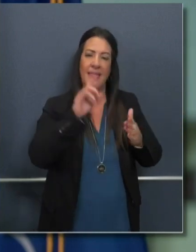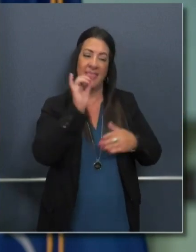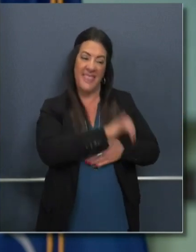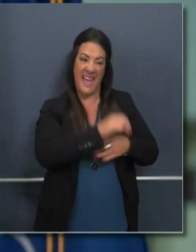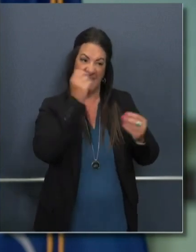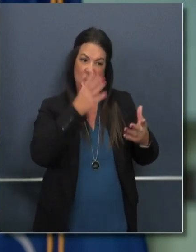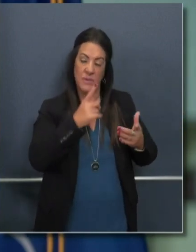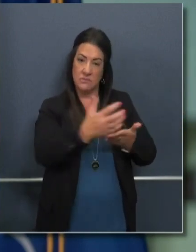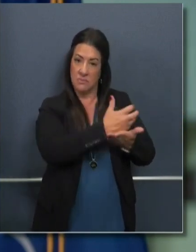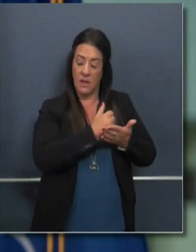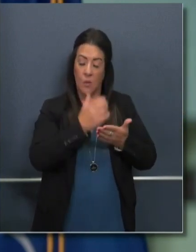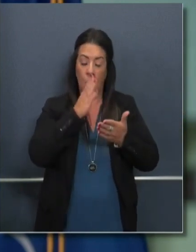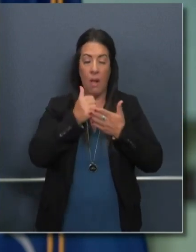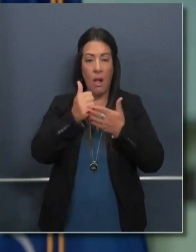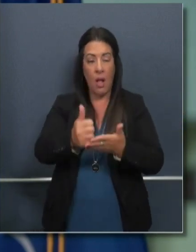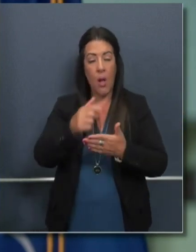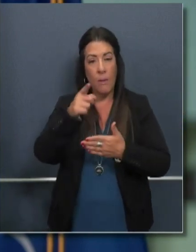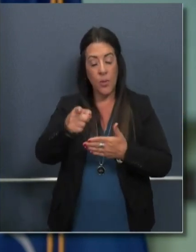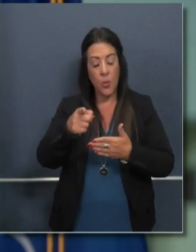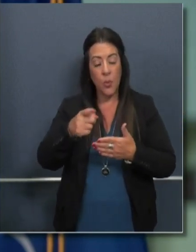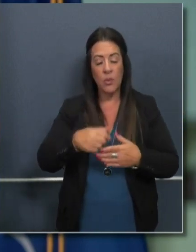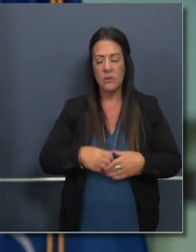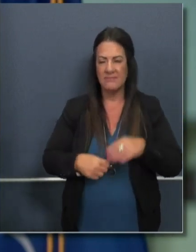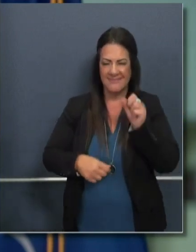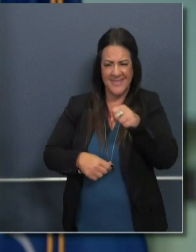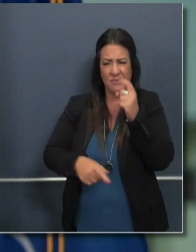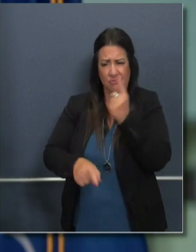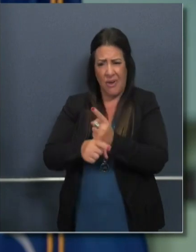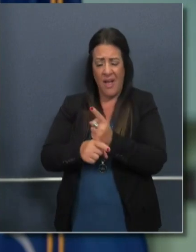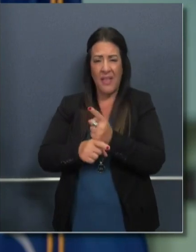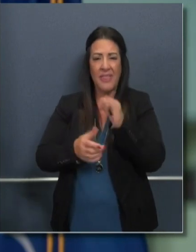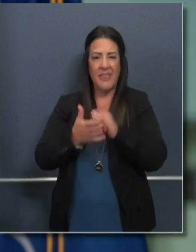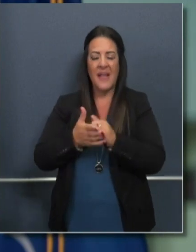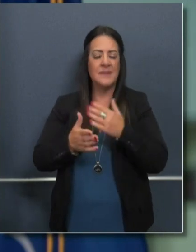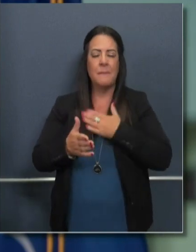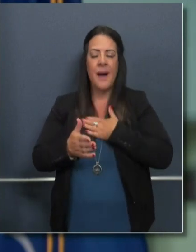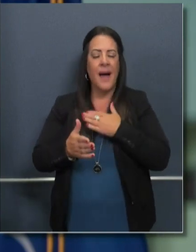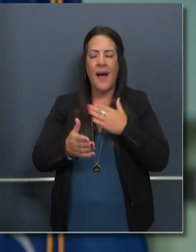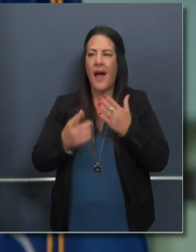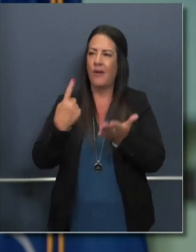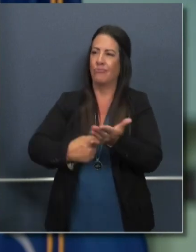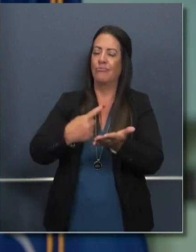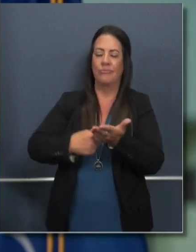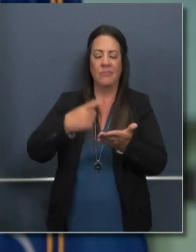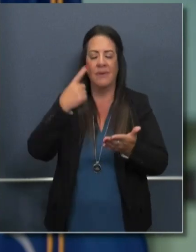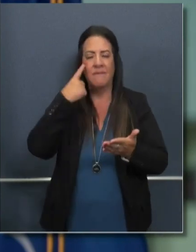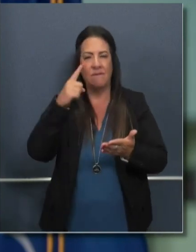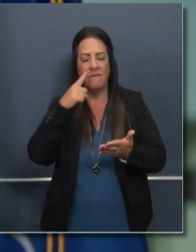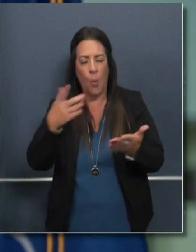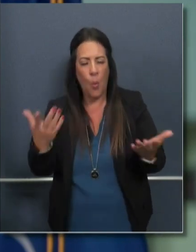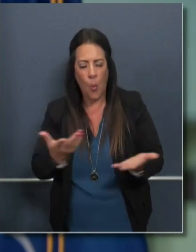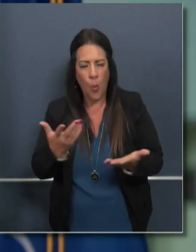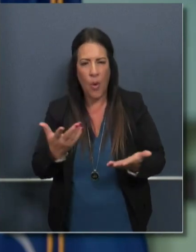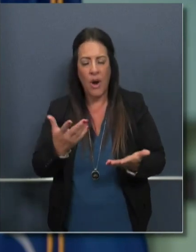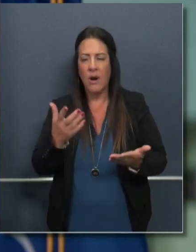latter part of your question, the answer is that's the point of the platform that we have, and the platform we are